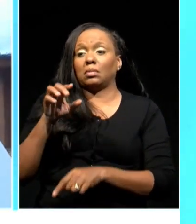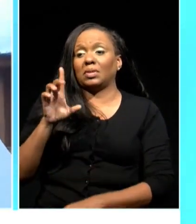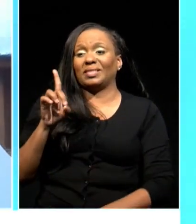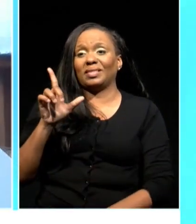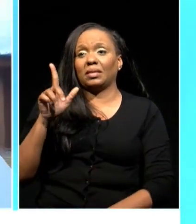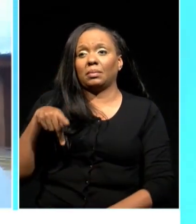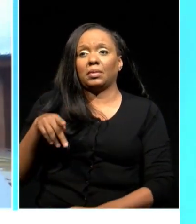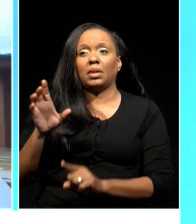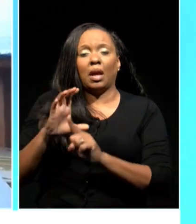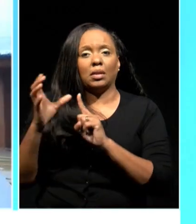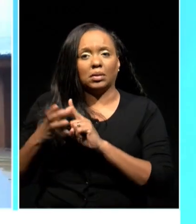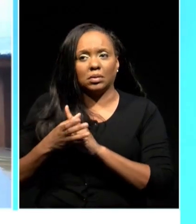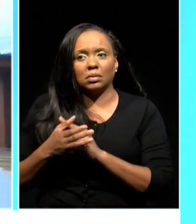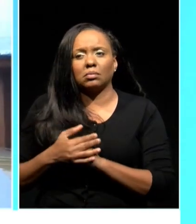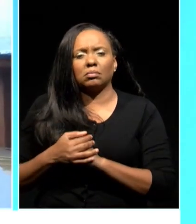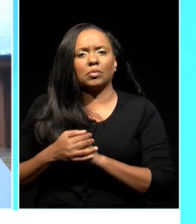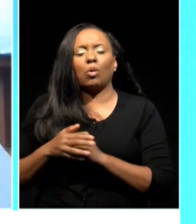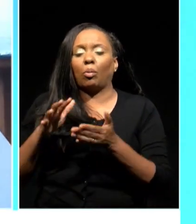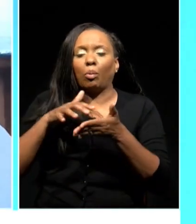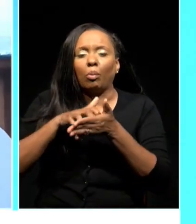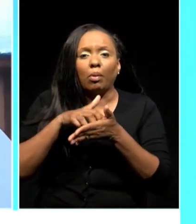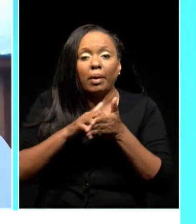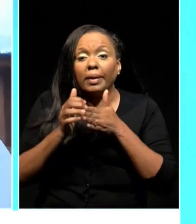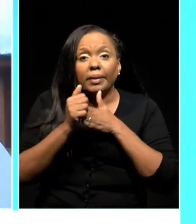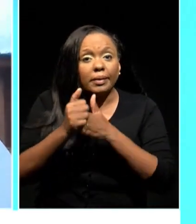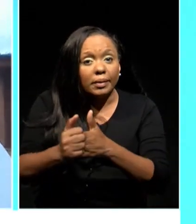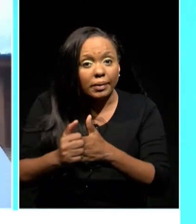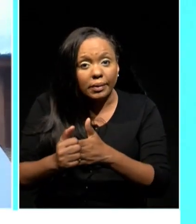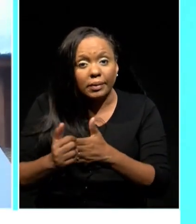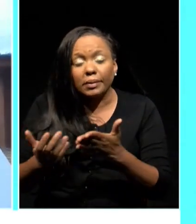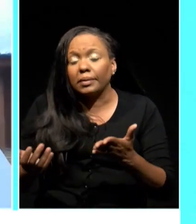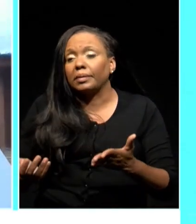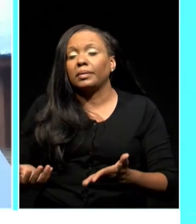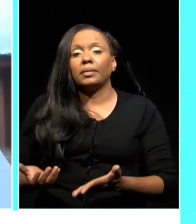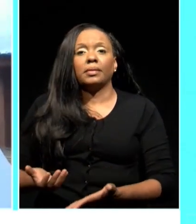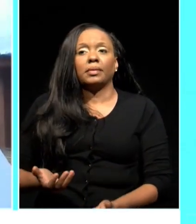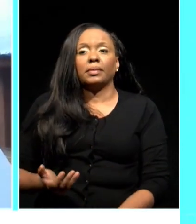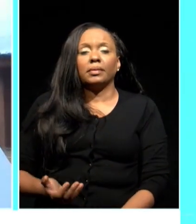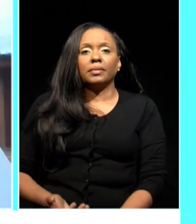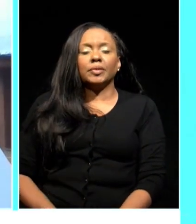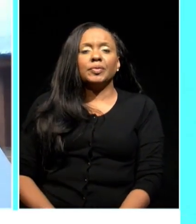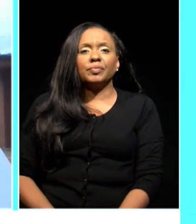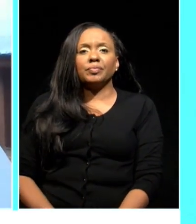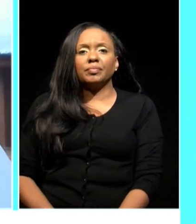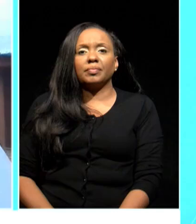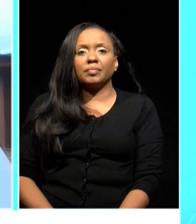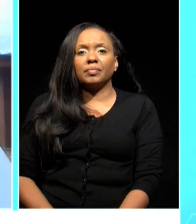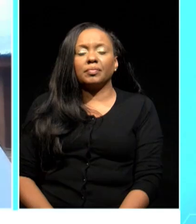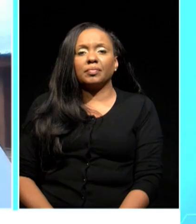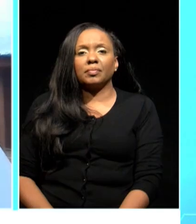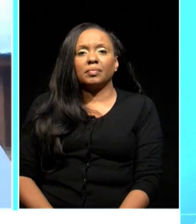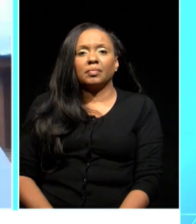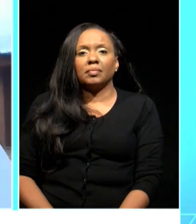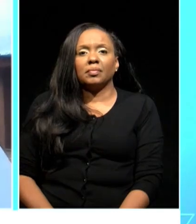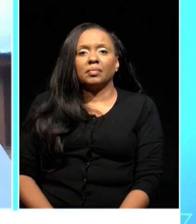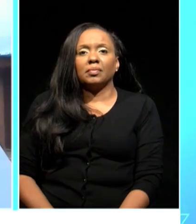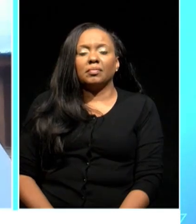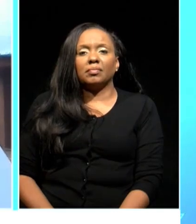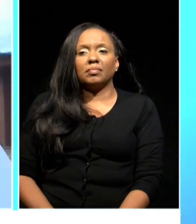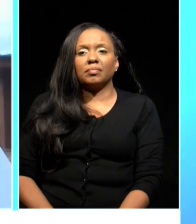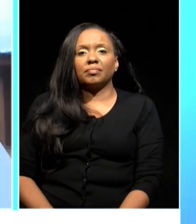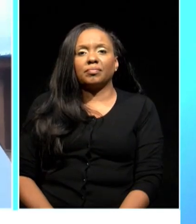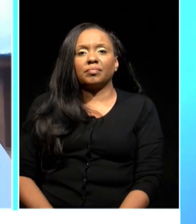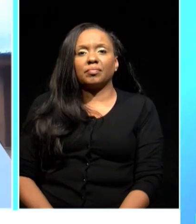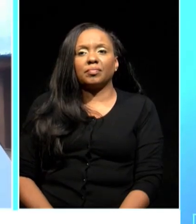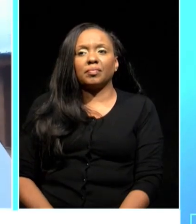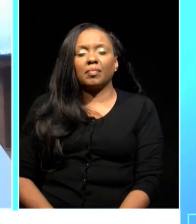Party. So the weak leadership thing would have inhibited her, but the other thing was that the Democratic Labour Party